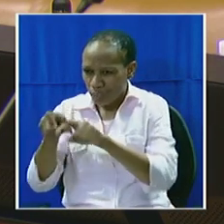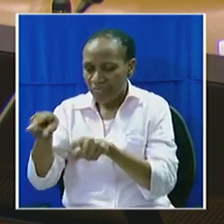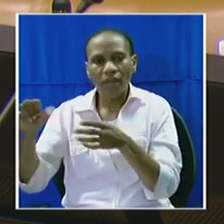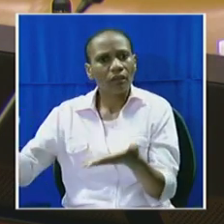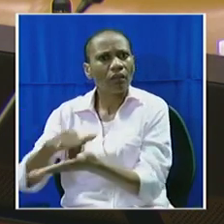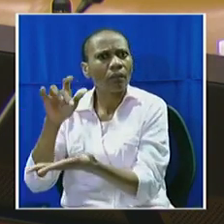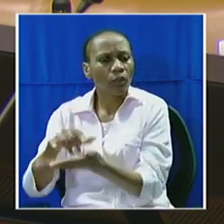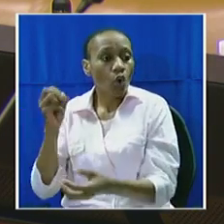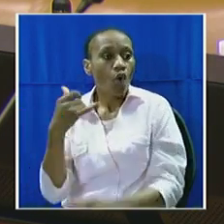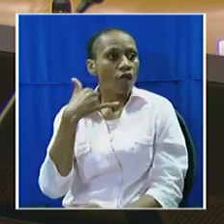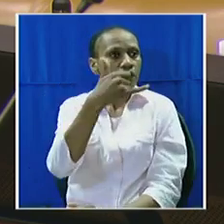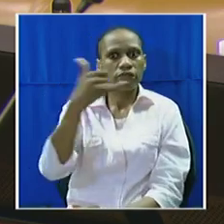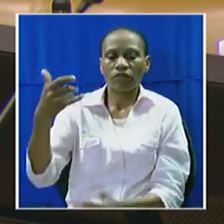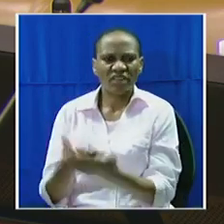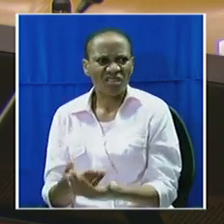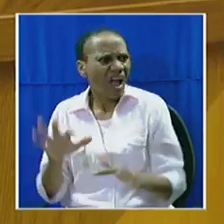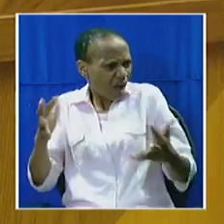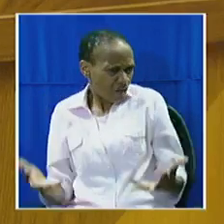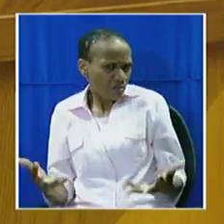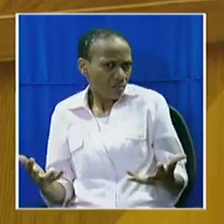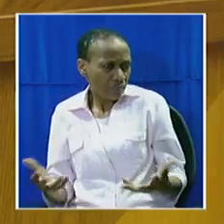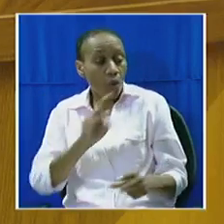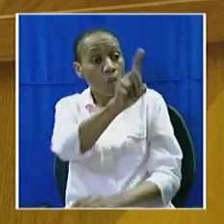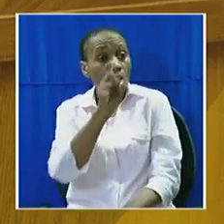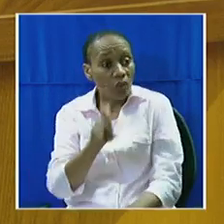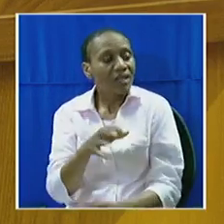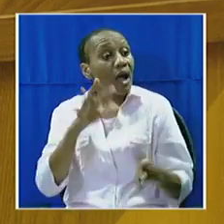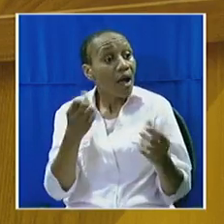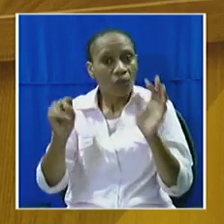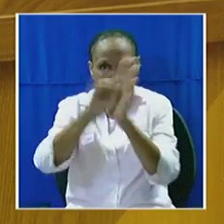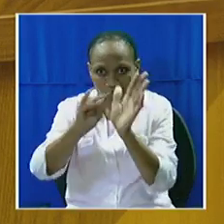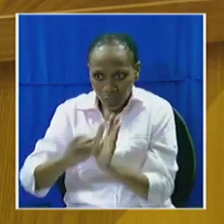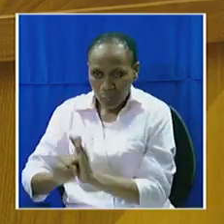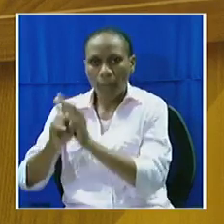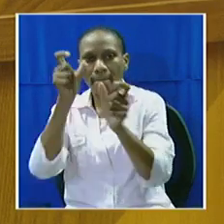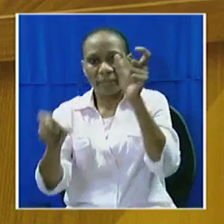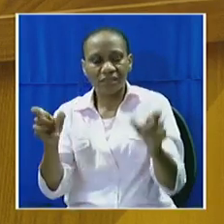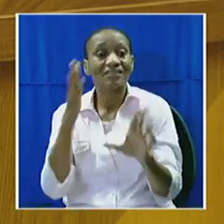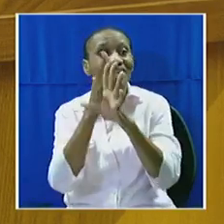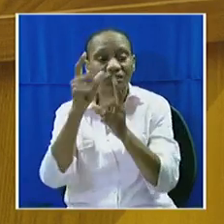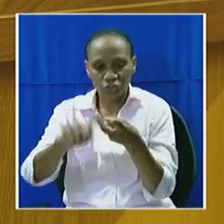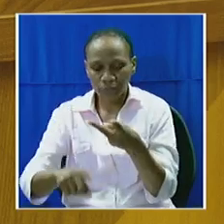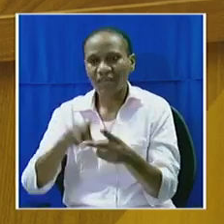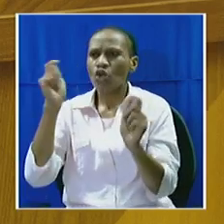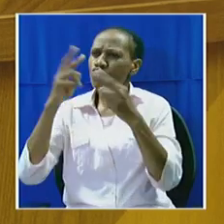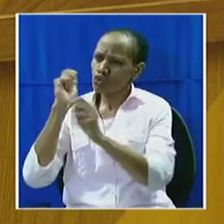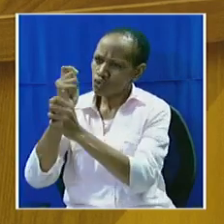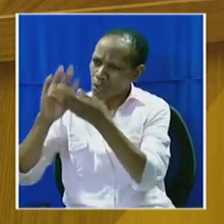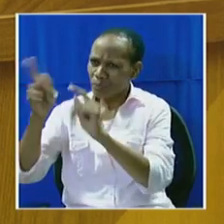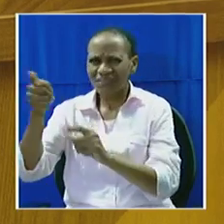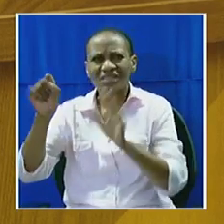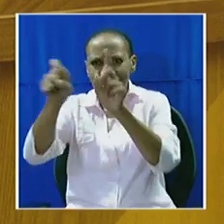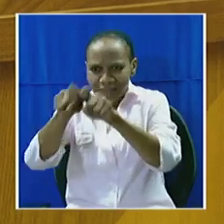somebody who's infected on the flight. The question is, what tracking mechanisms has the department devised for townships and rural area public